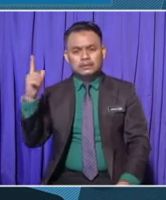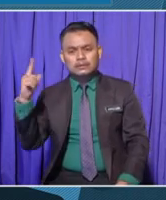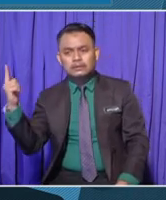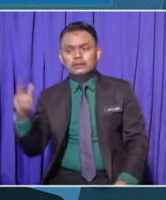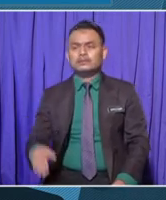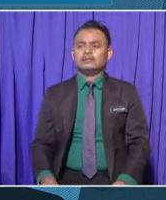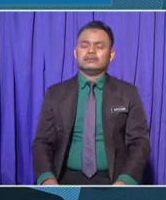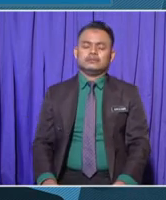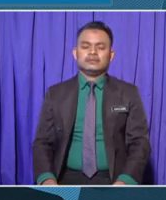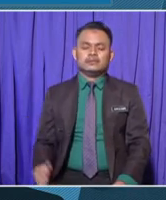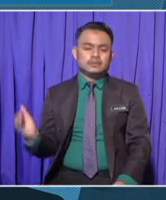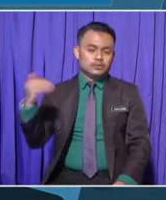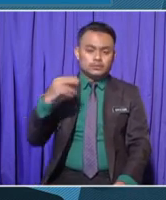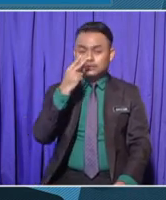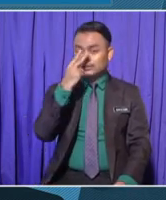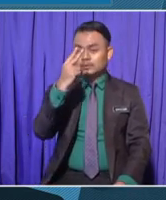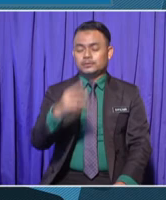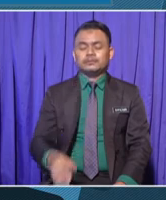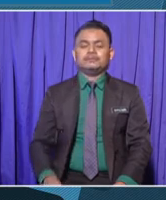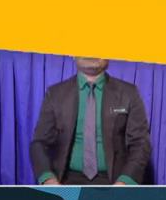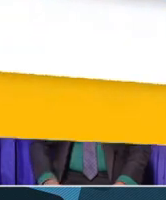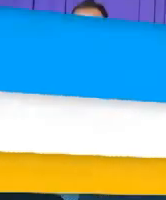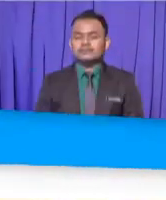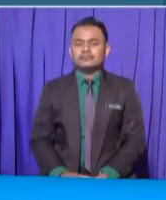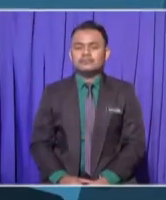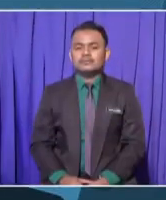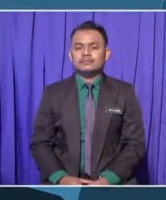Wow! Let's explore.